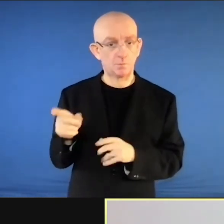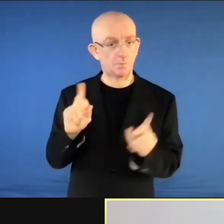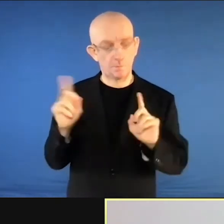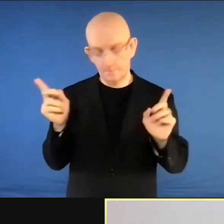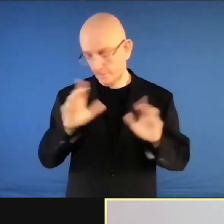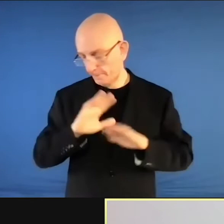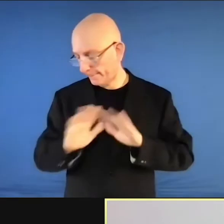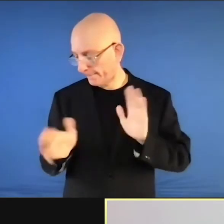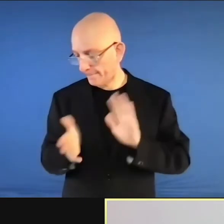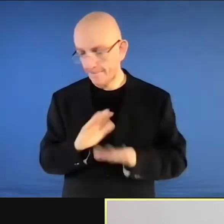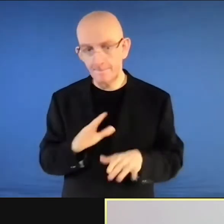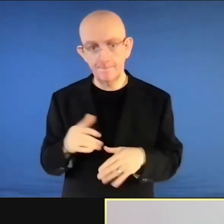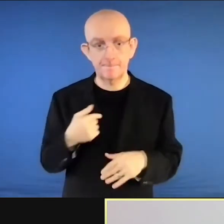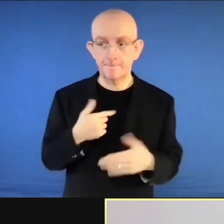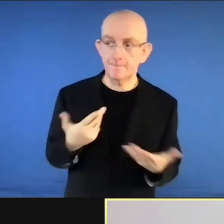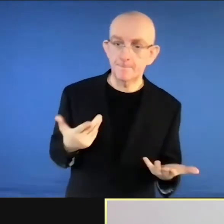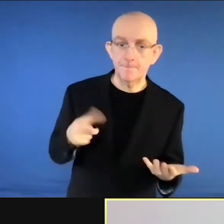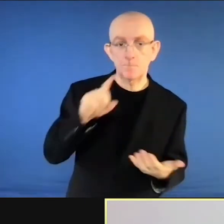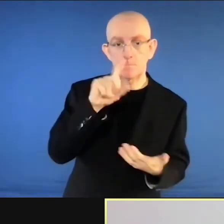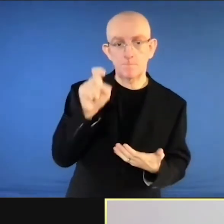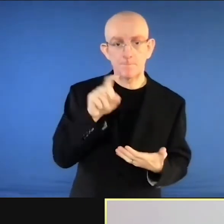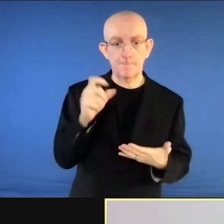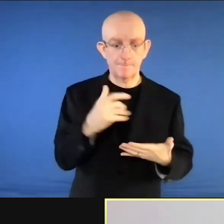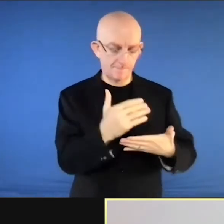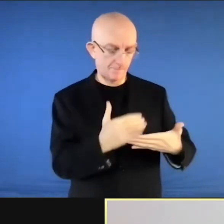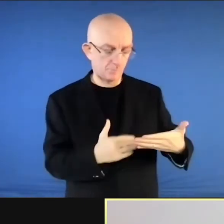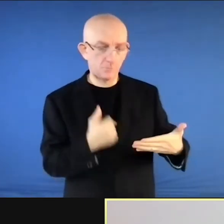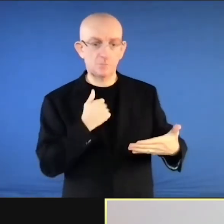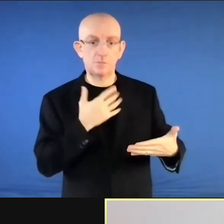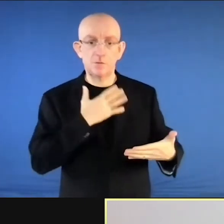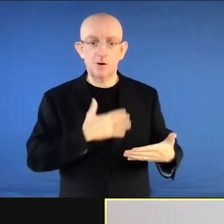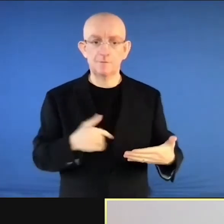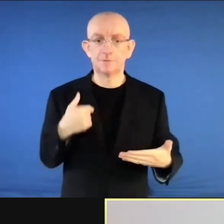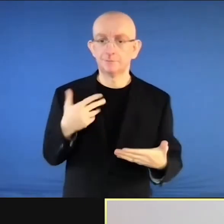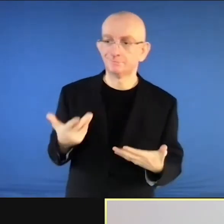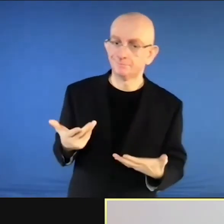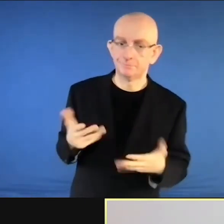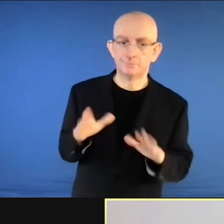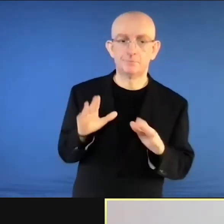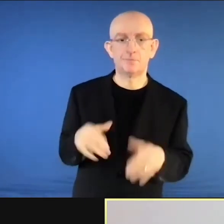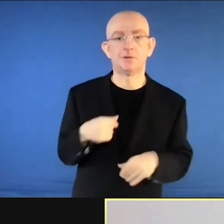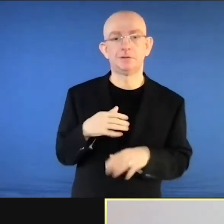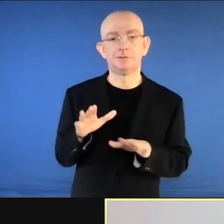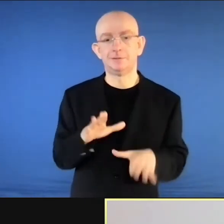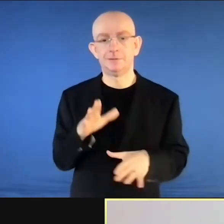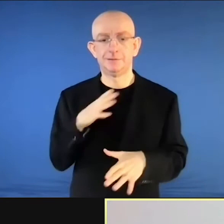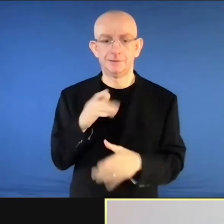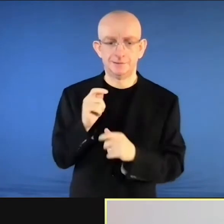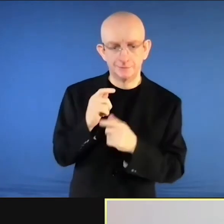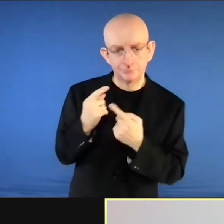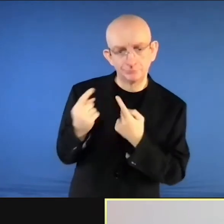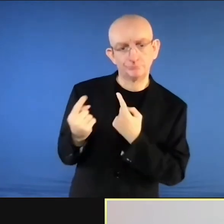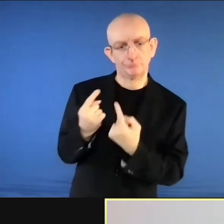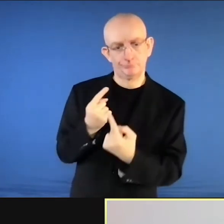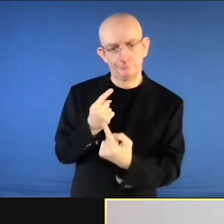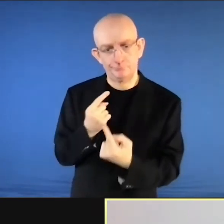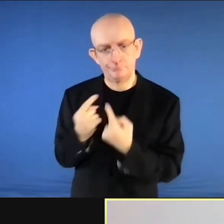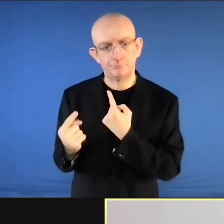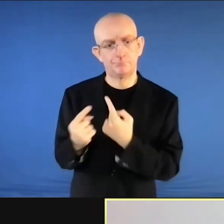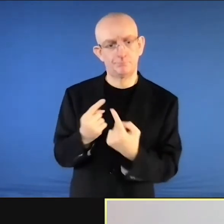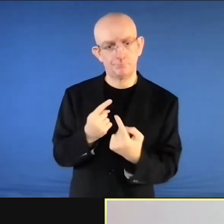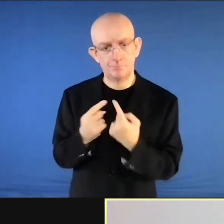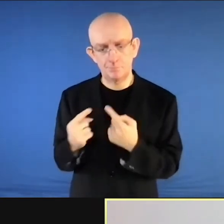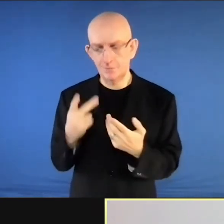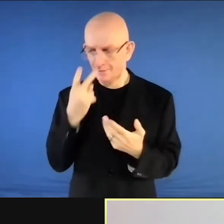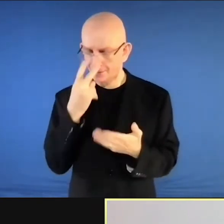times, giving them time to read the consent form, because I had to prepare, I had the consent form